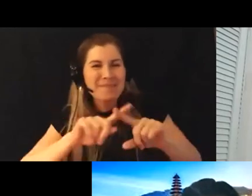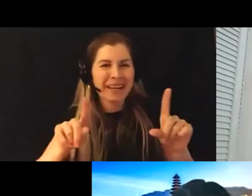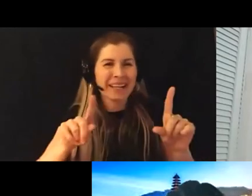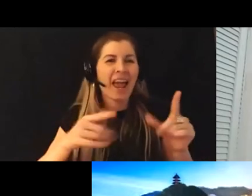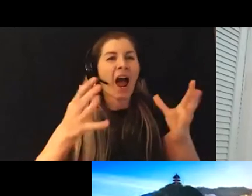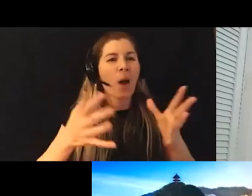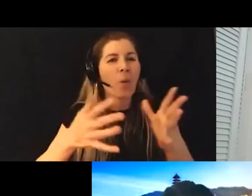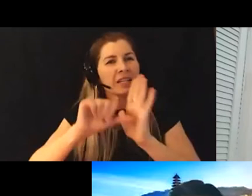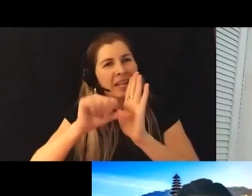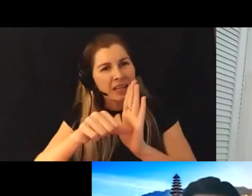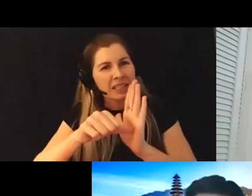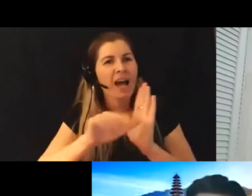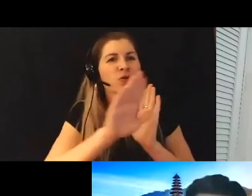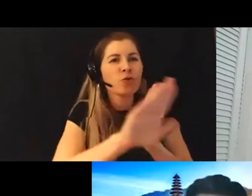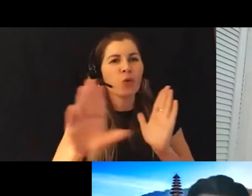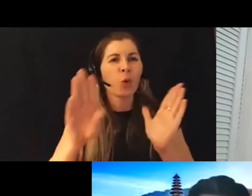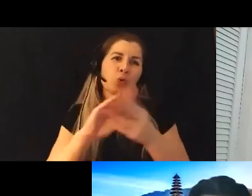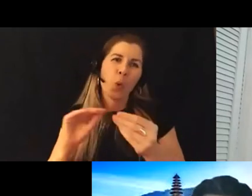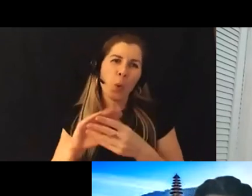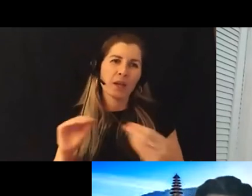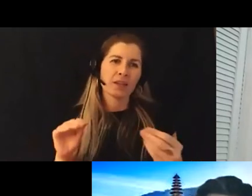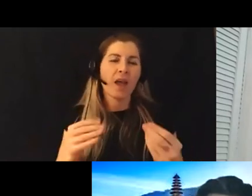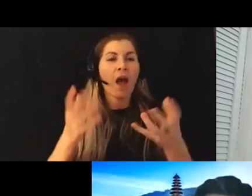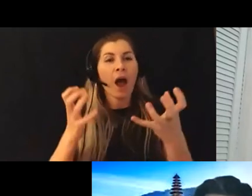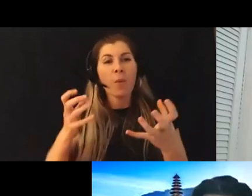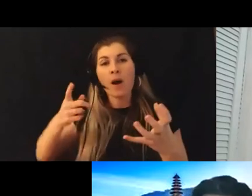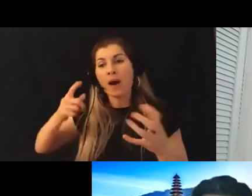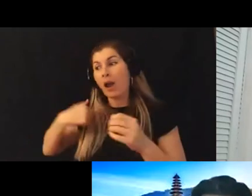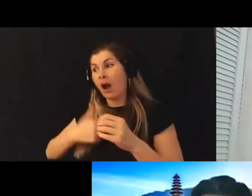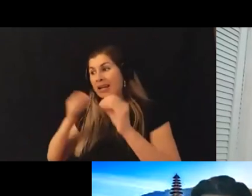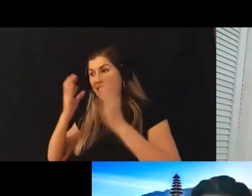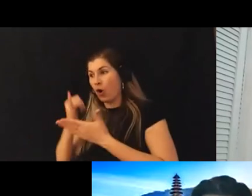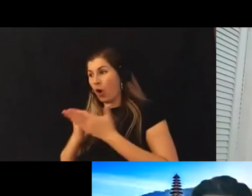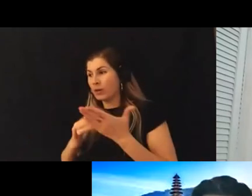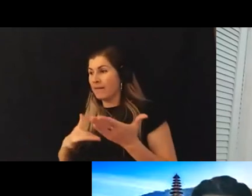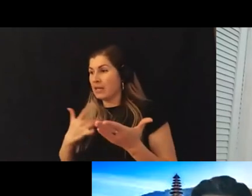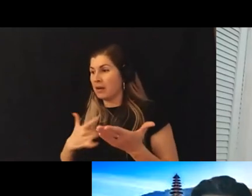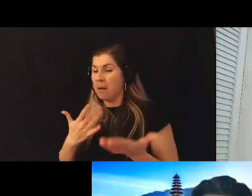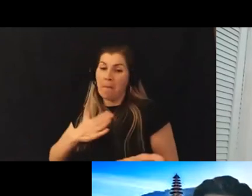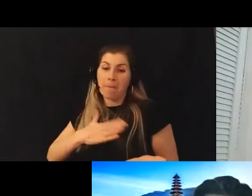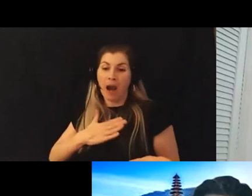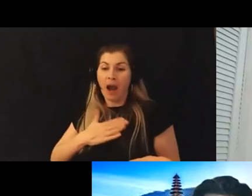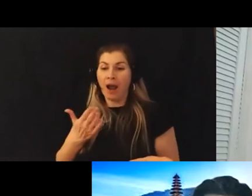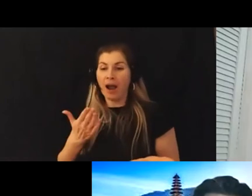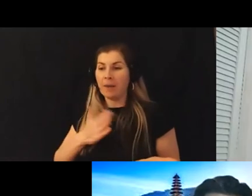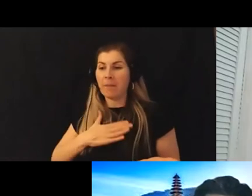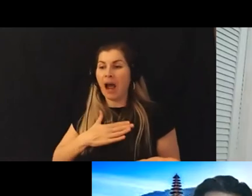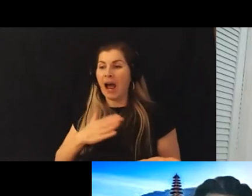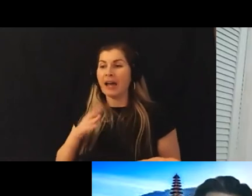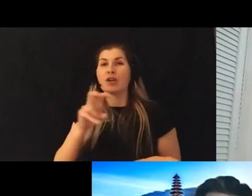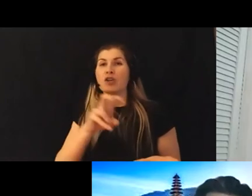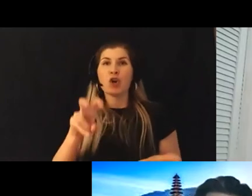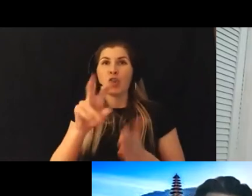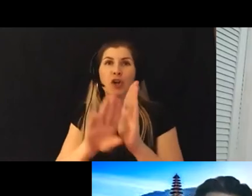I wanted to highlight that because, number one, I wanted teaching artists to understand that their journeys don't have to be linear. None of your journeys are